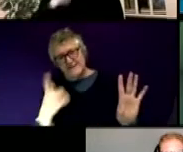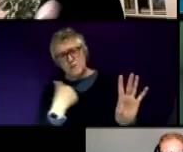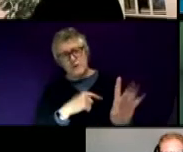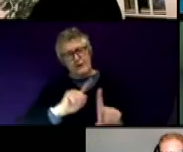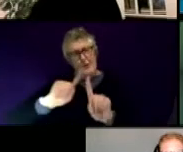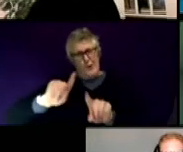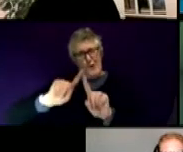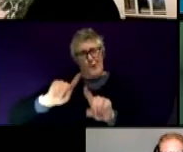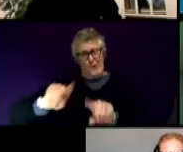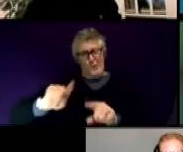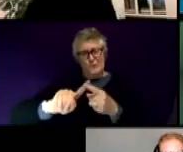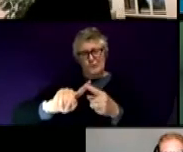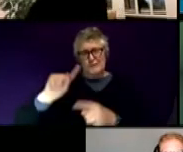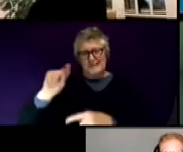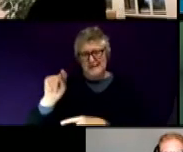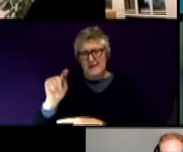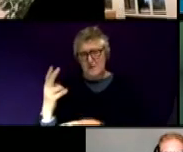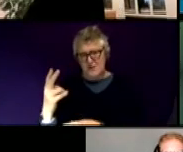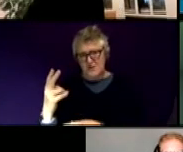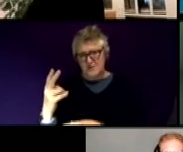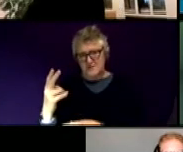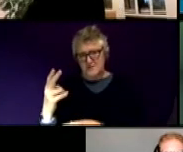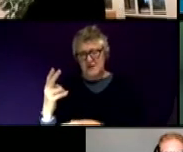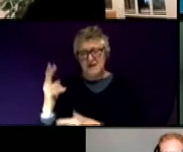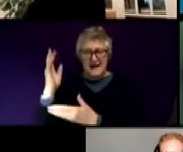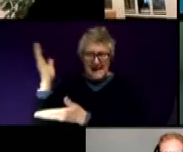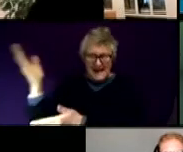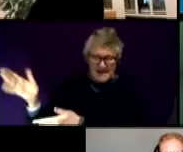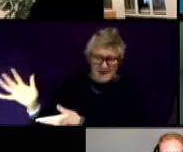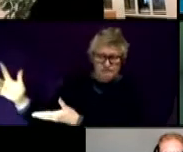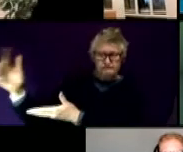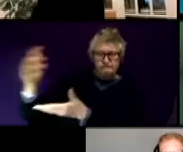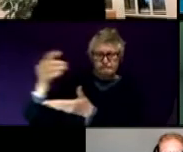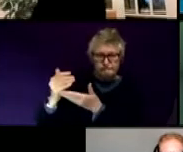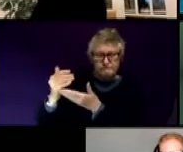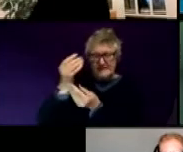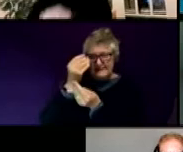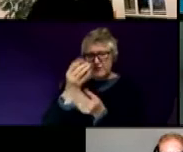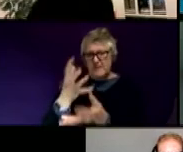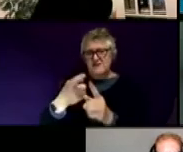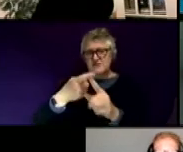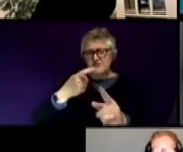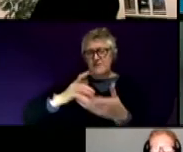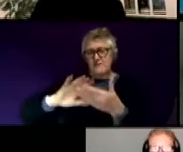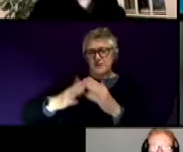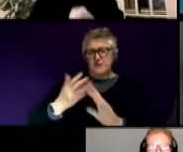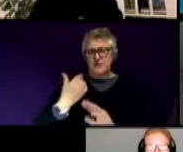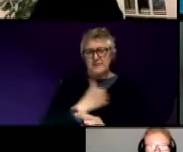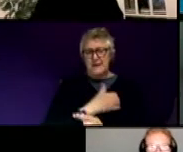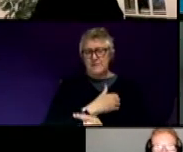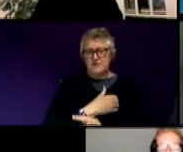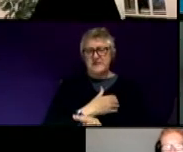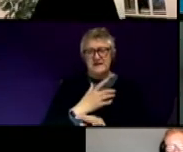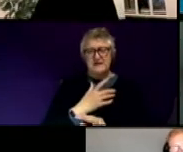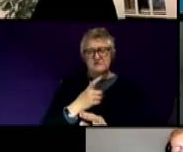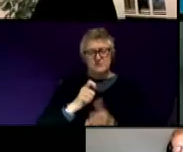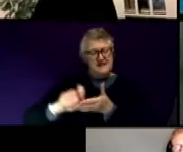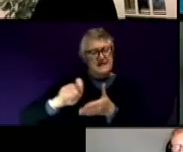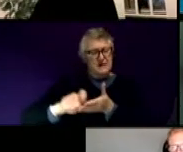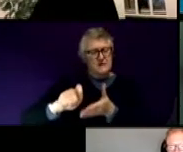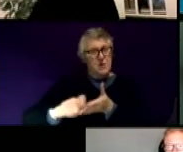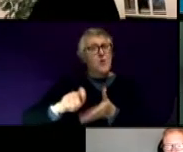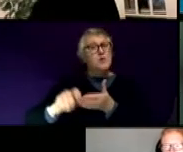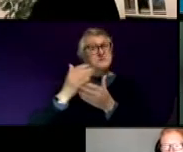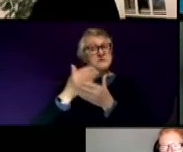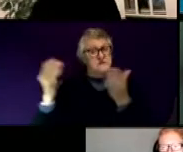information from community members, and we will be taking close notes on that. But if you are concerned about your